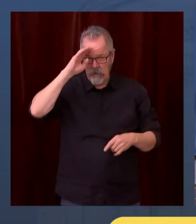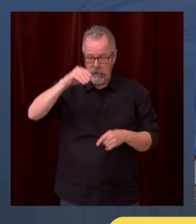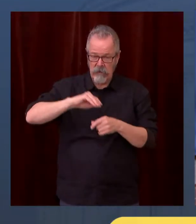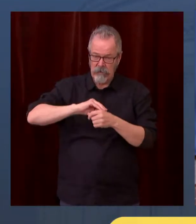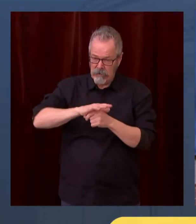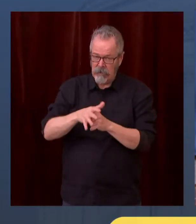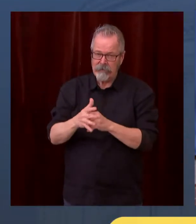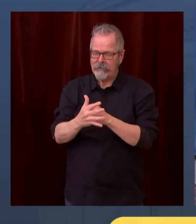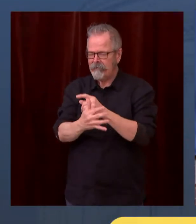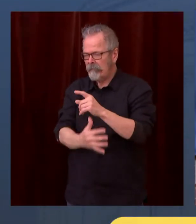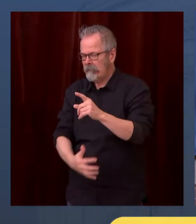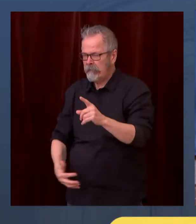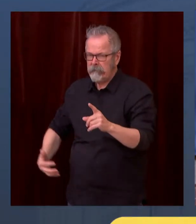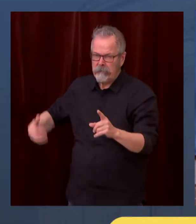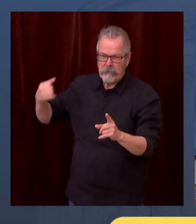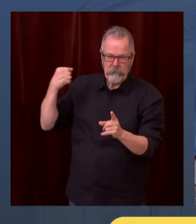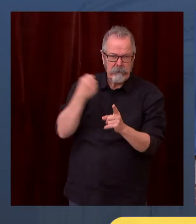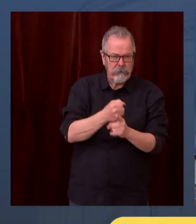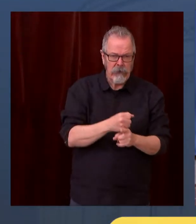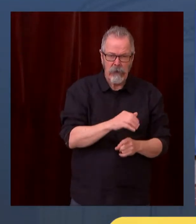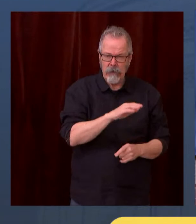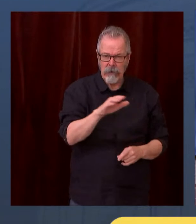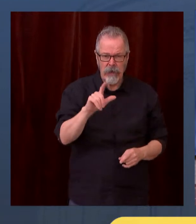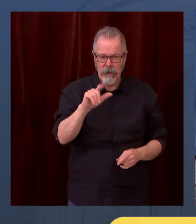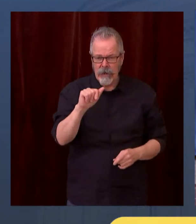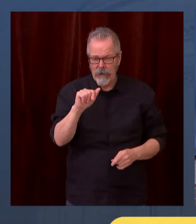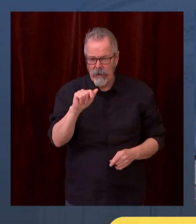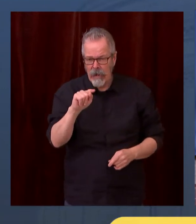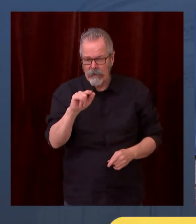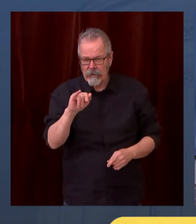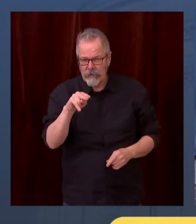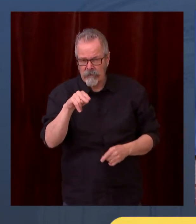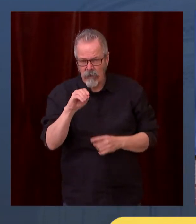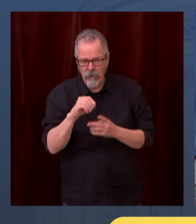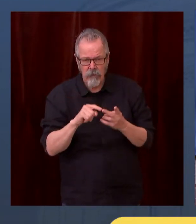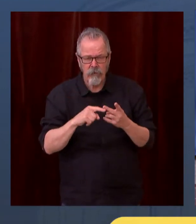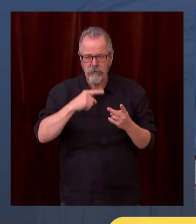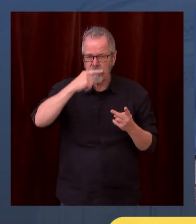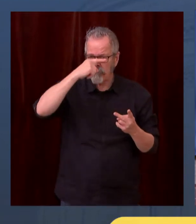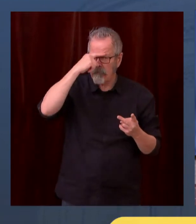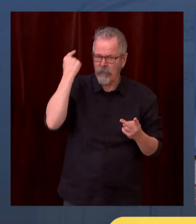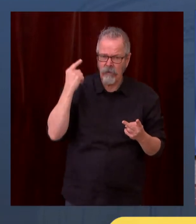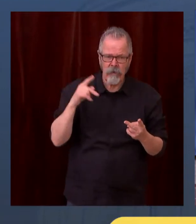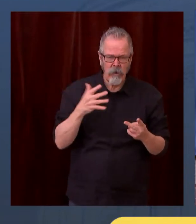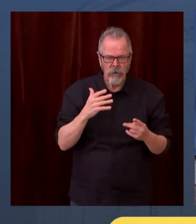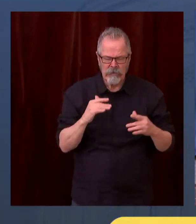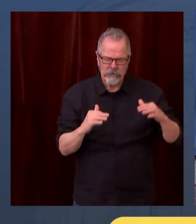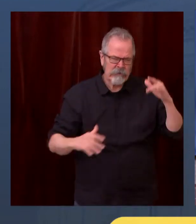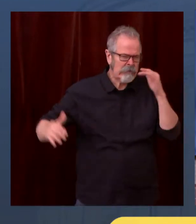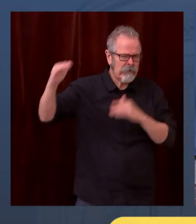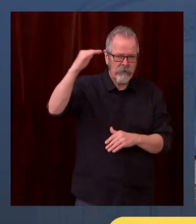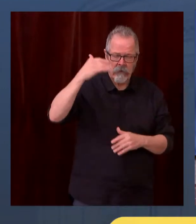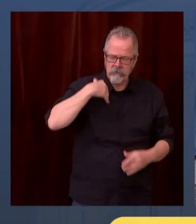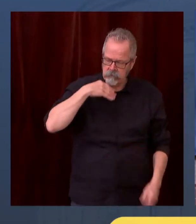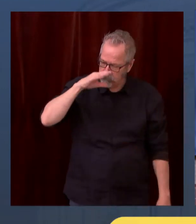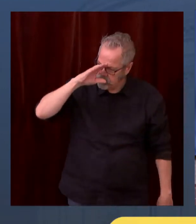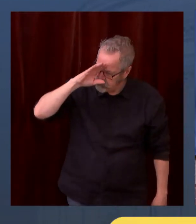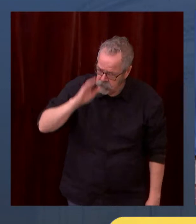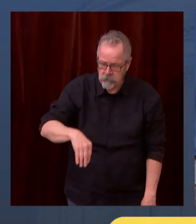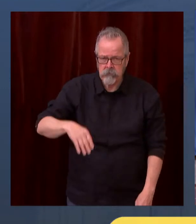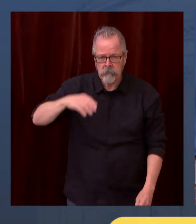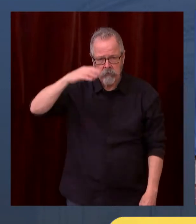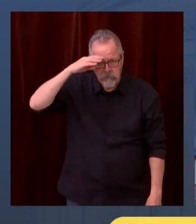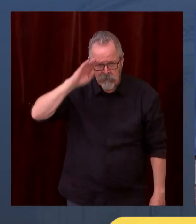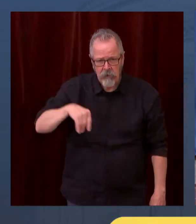affected the Latino community and the Black community much disproportionately, so we've tried to do a lot of things to make those